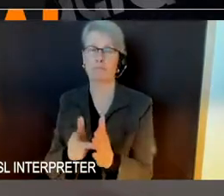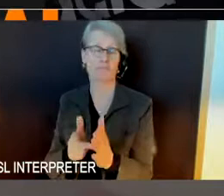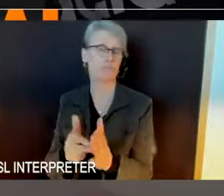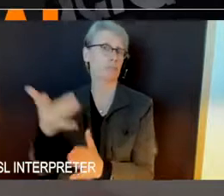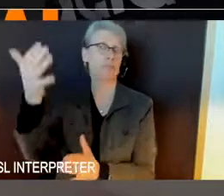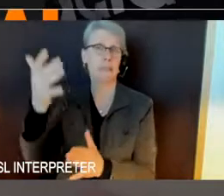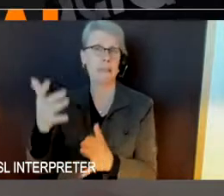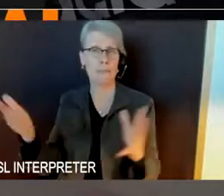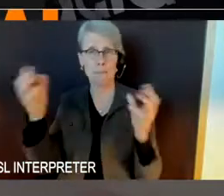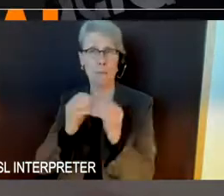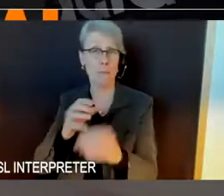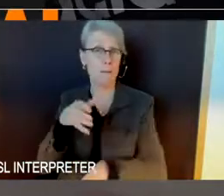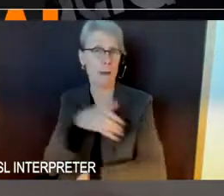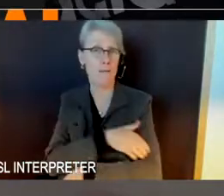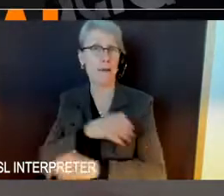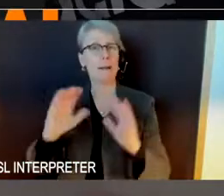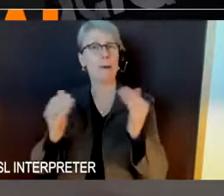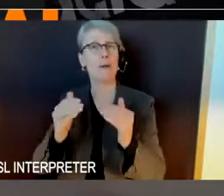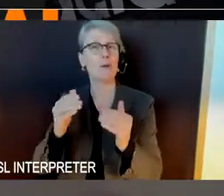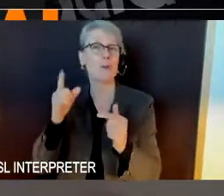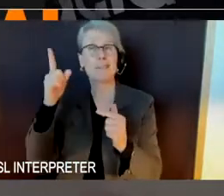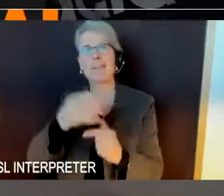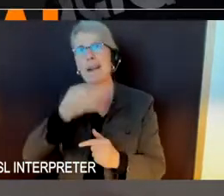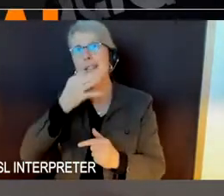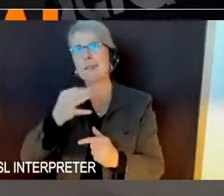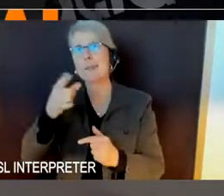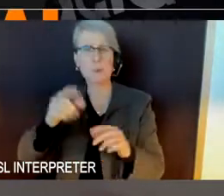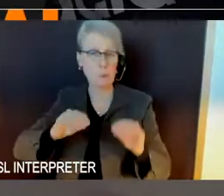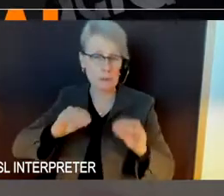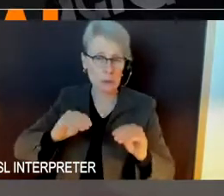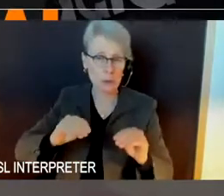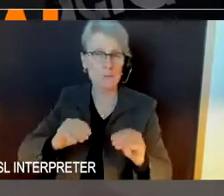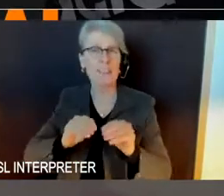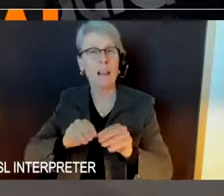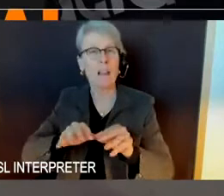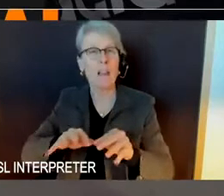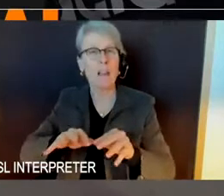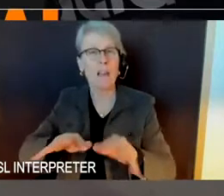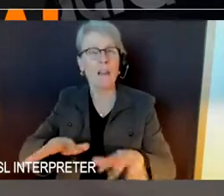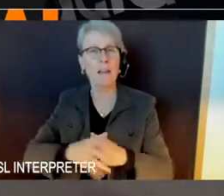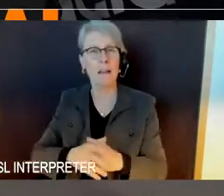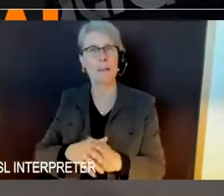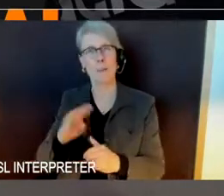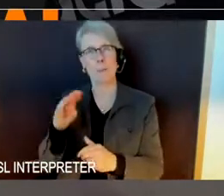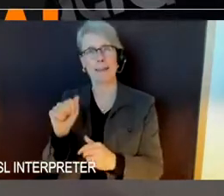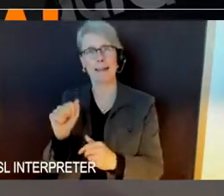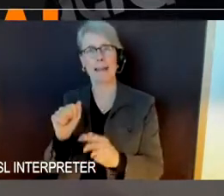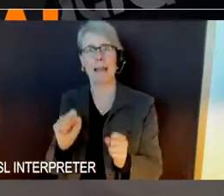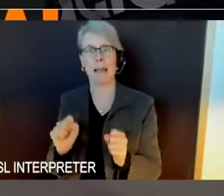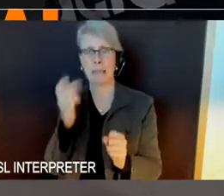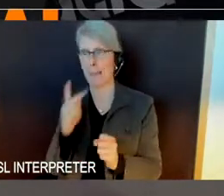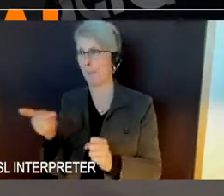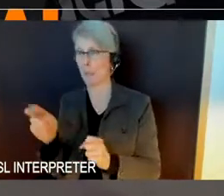an order of magnitude more effective than expert top-down instructions. A media